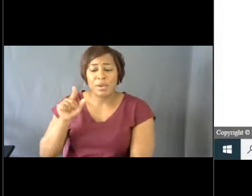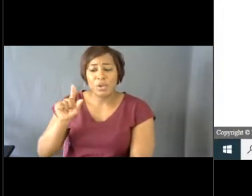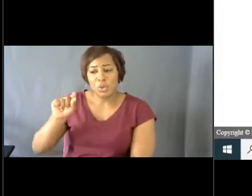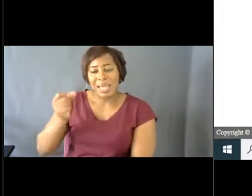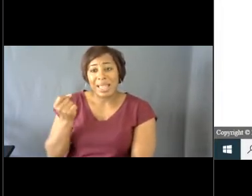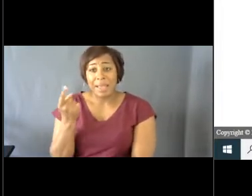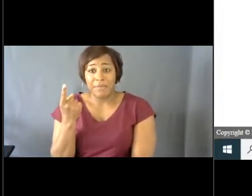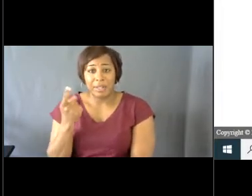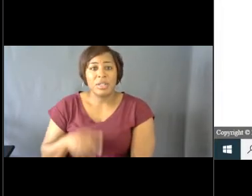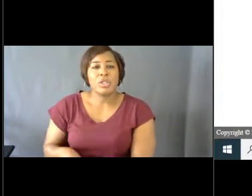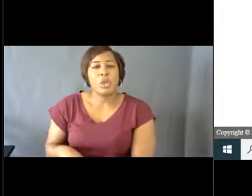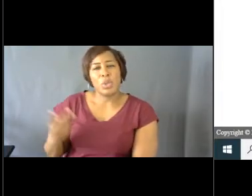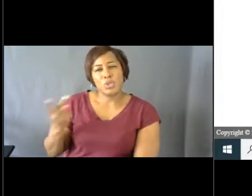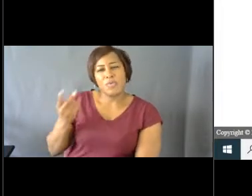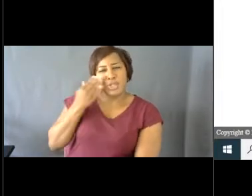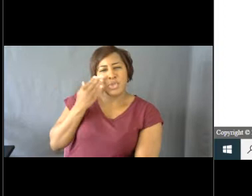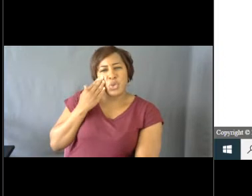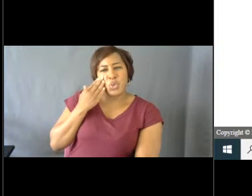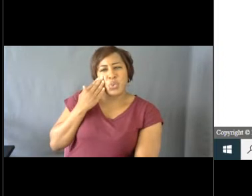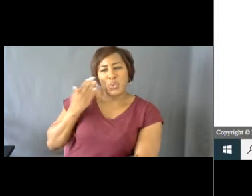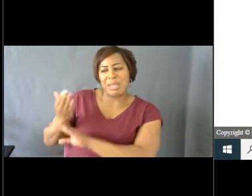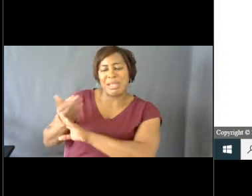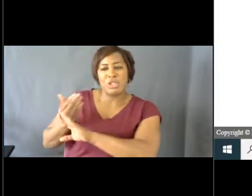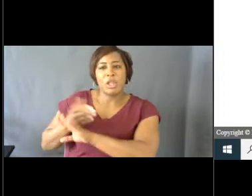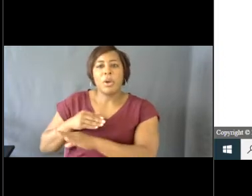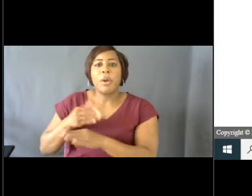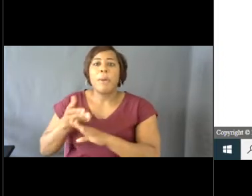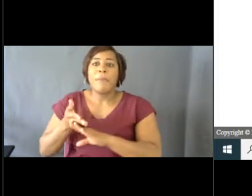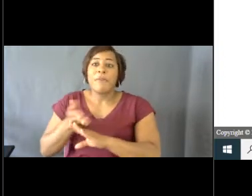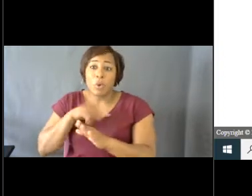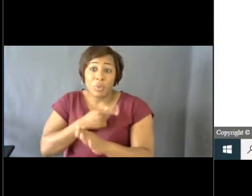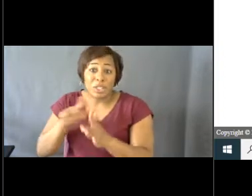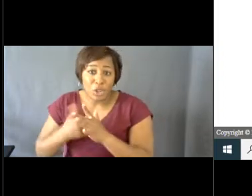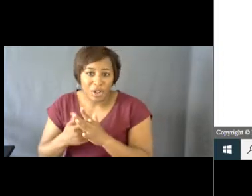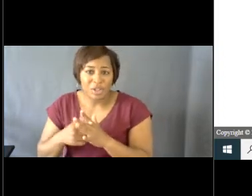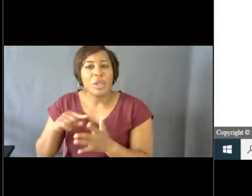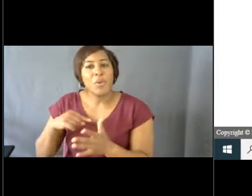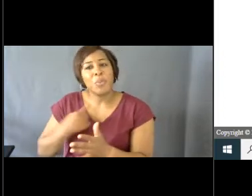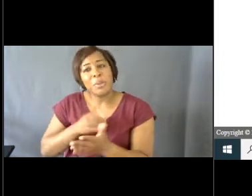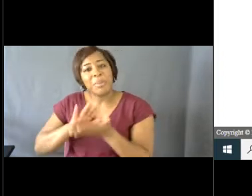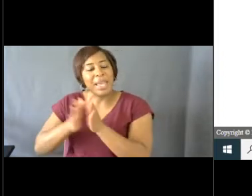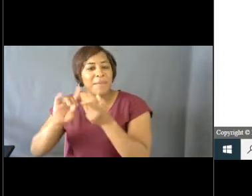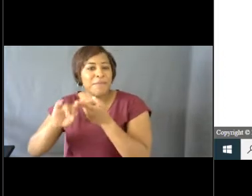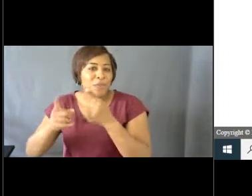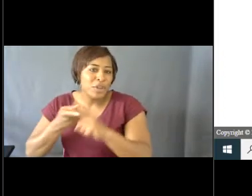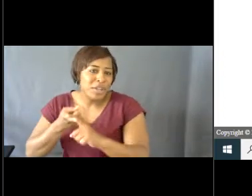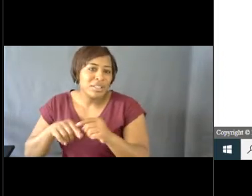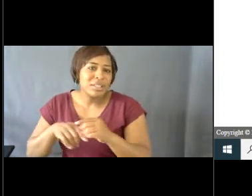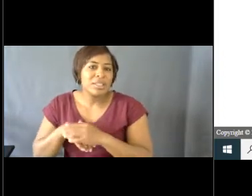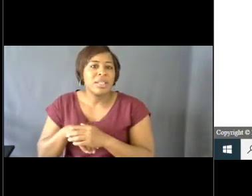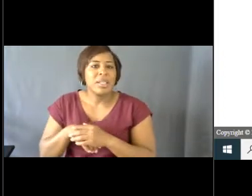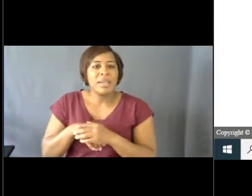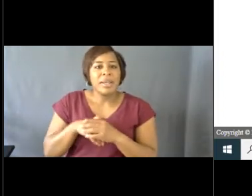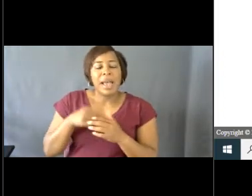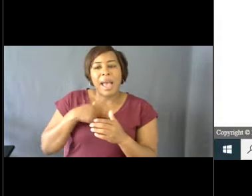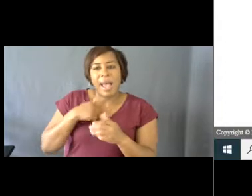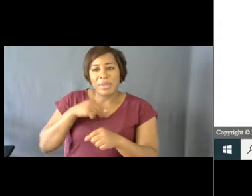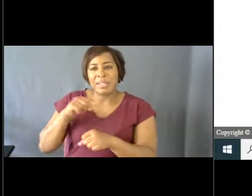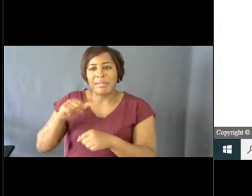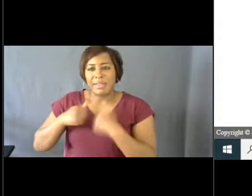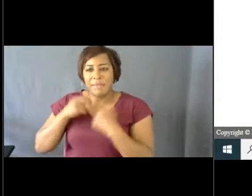and I knew each other a little bit before we actually jumped into this, and so we were friends first and knew we were neighbors at Nashville. I was at Nashville at the time, and you were